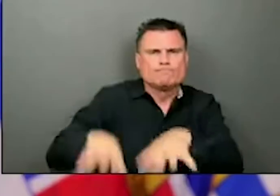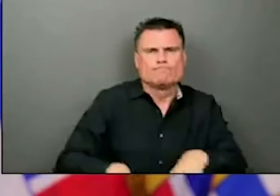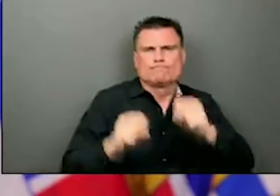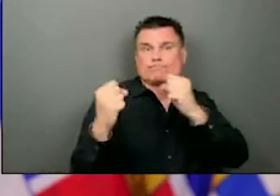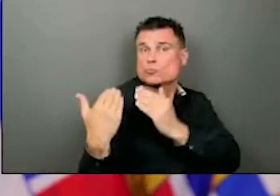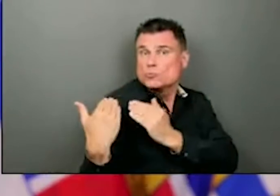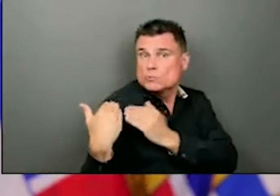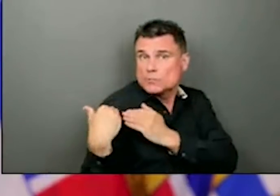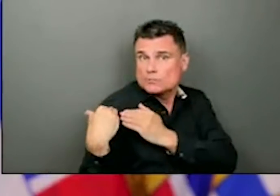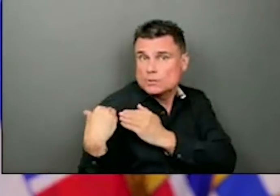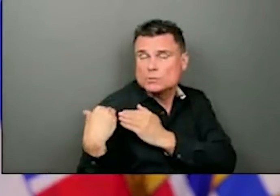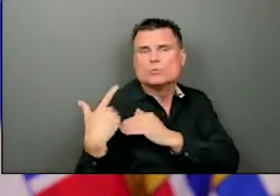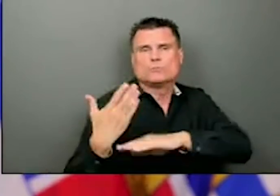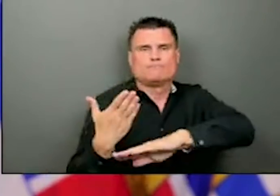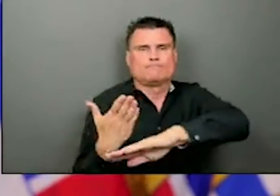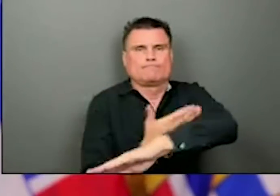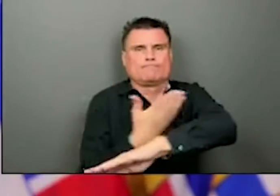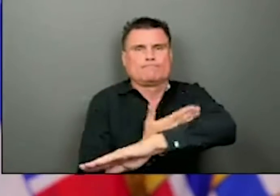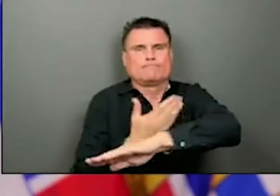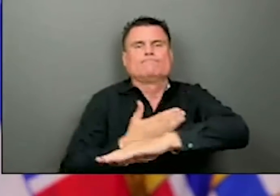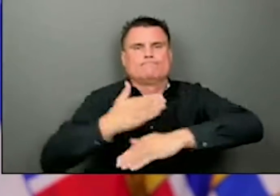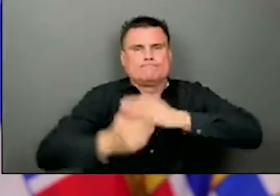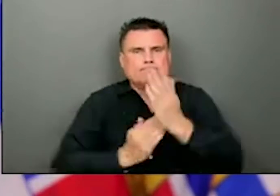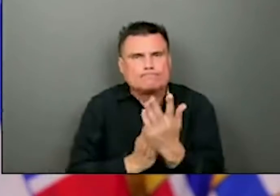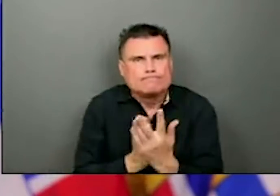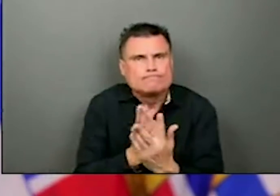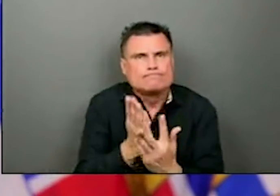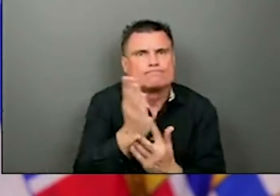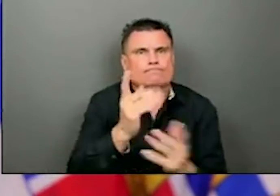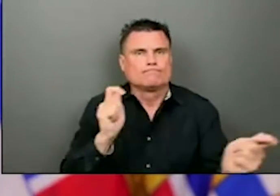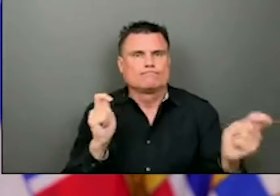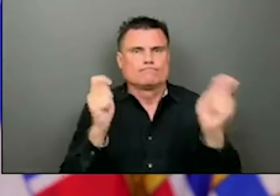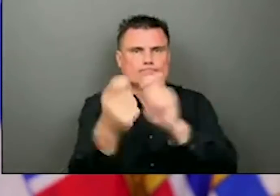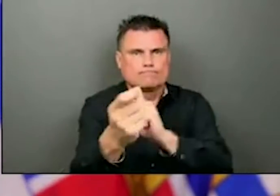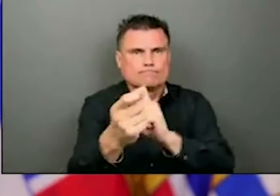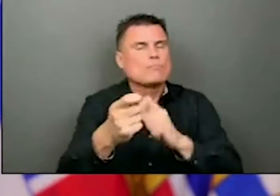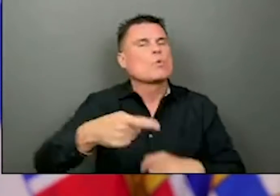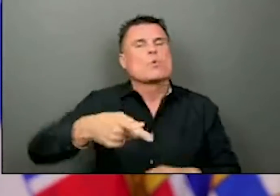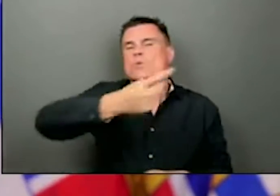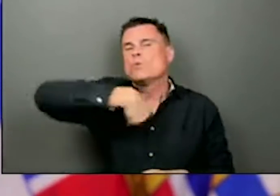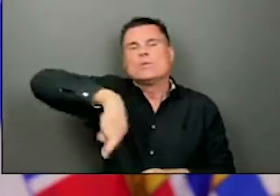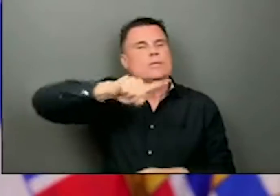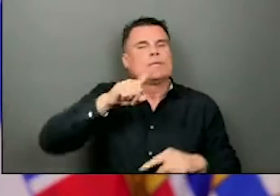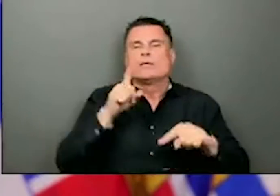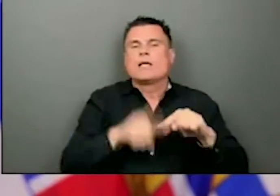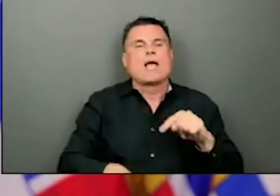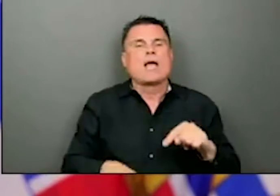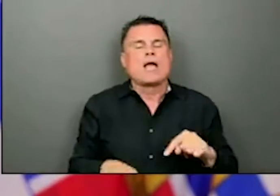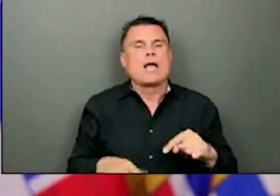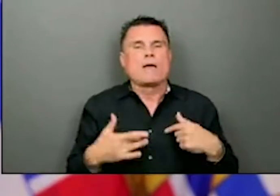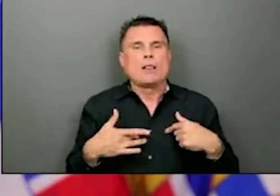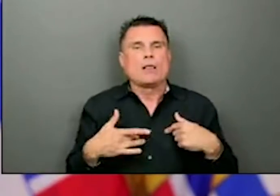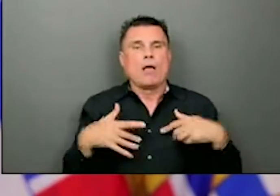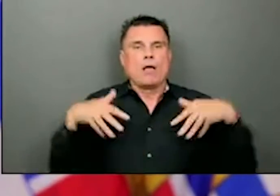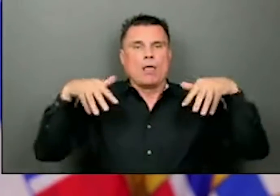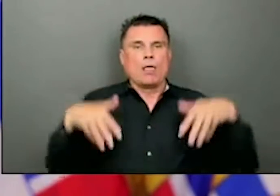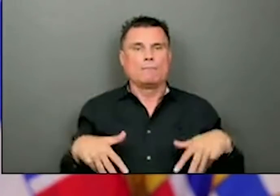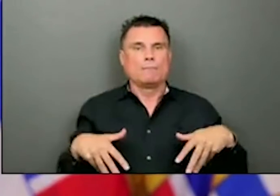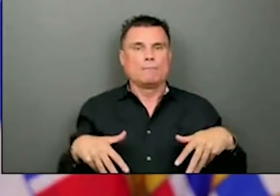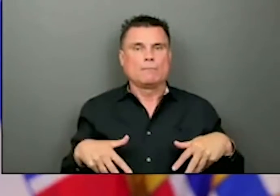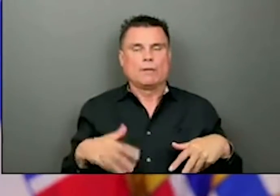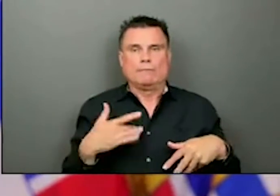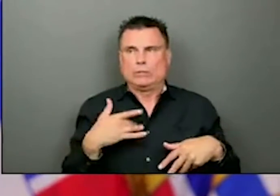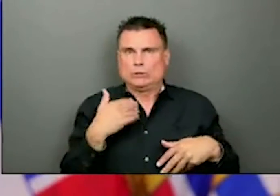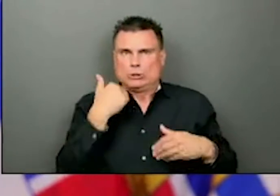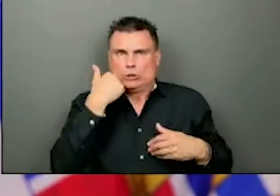pandemic. We cannot get stuck in our shame and grief, but rather commit to ourselves, to one